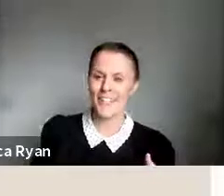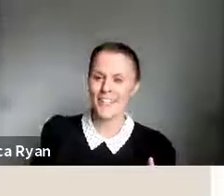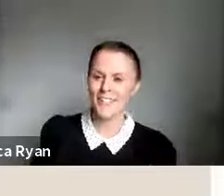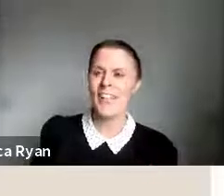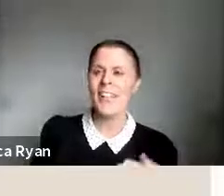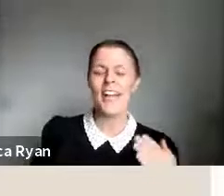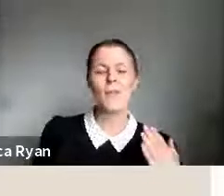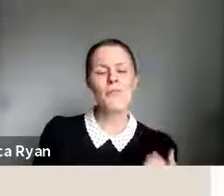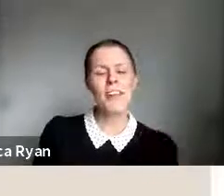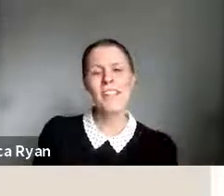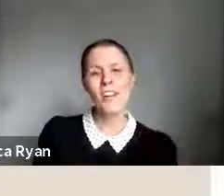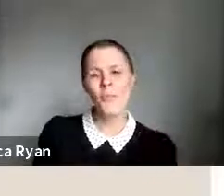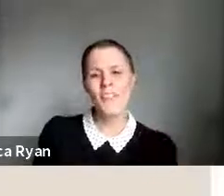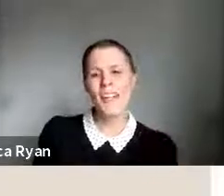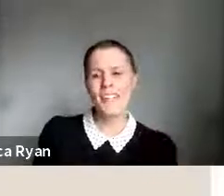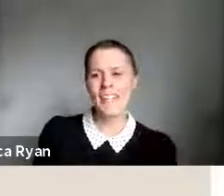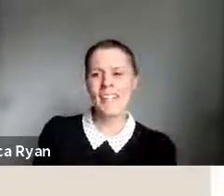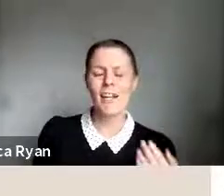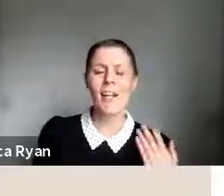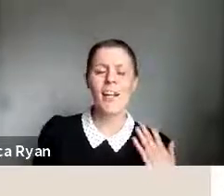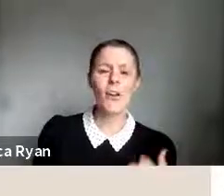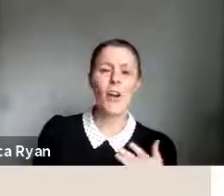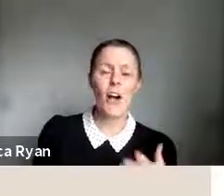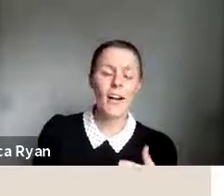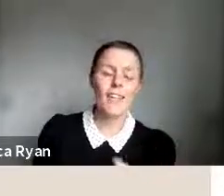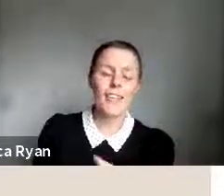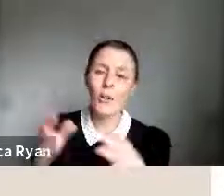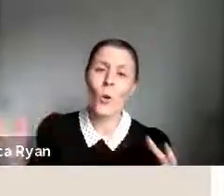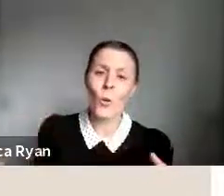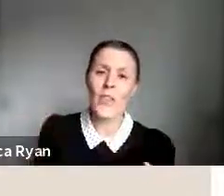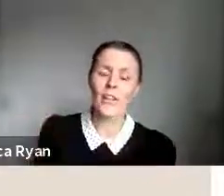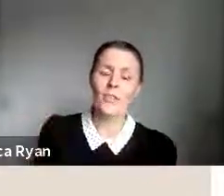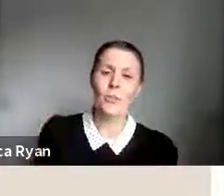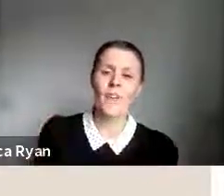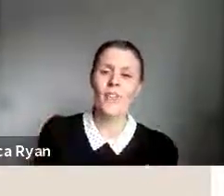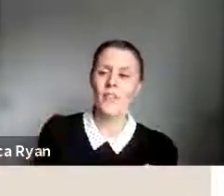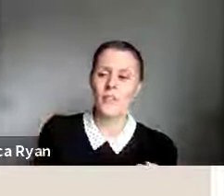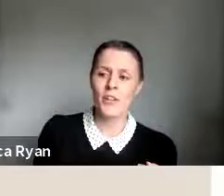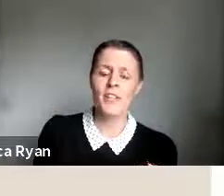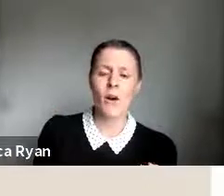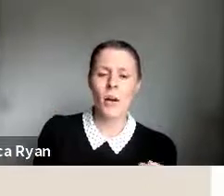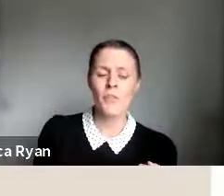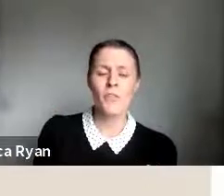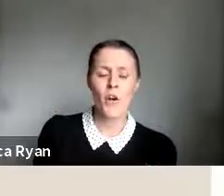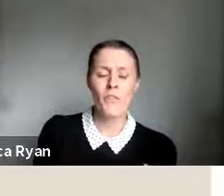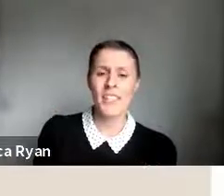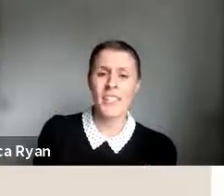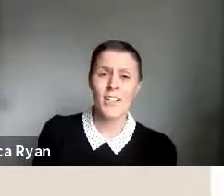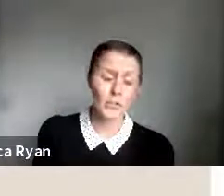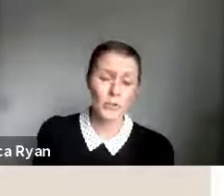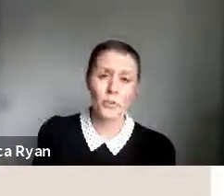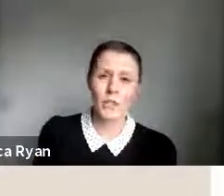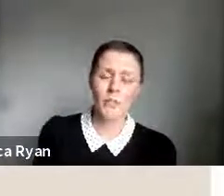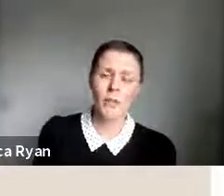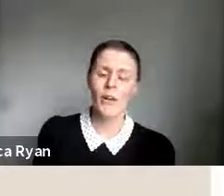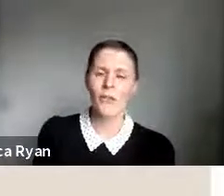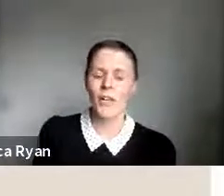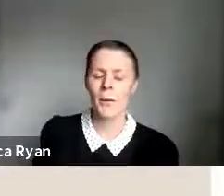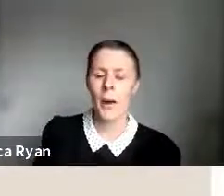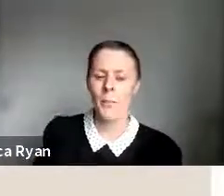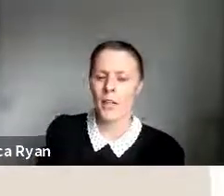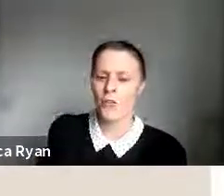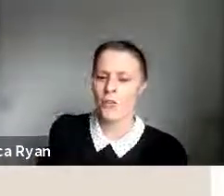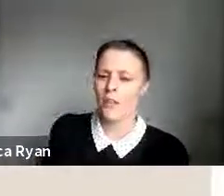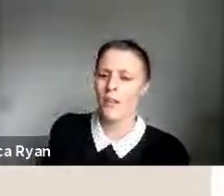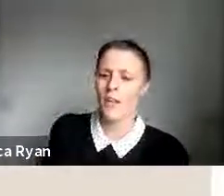100% effective in preventing COVID-19. The goal in that is to prevent the serious outcomes of COVID-19 and also to eliminate COVID